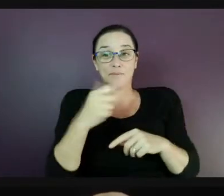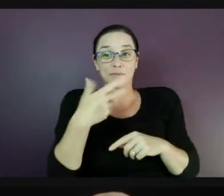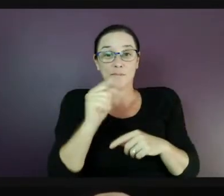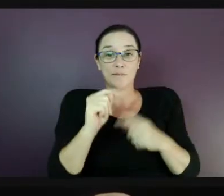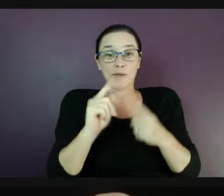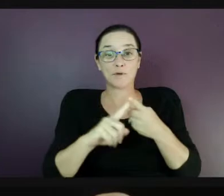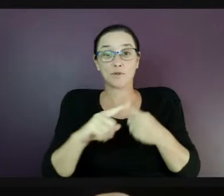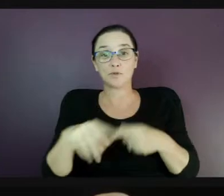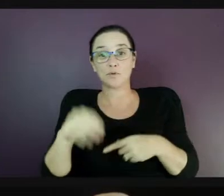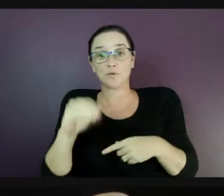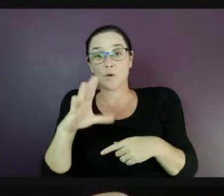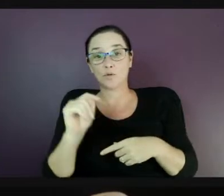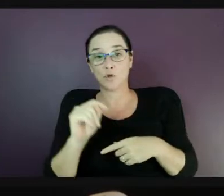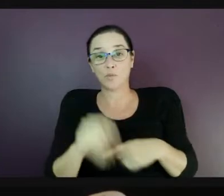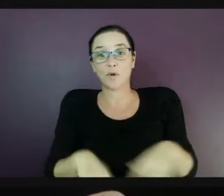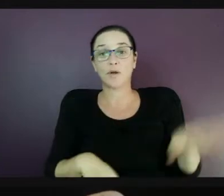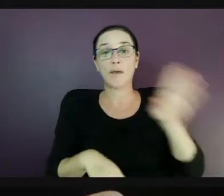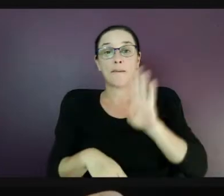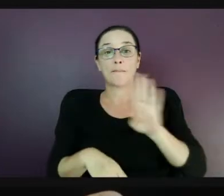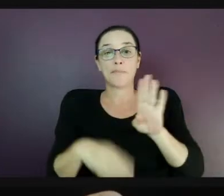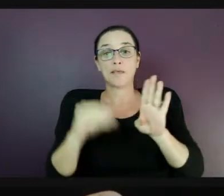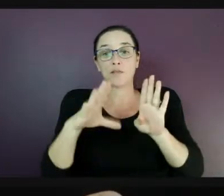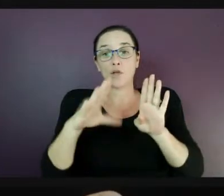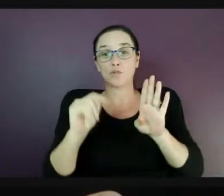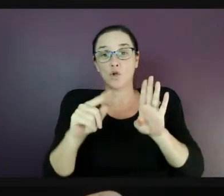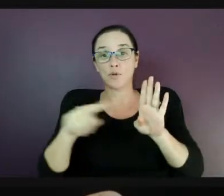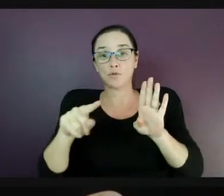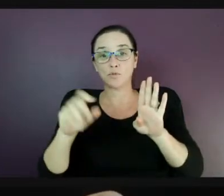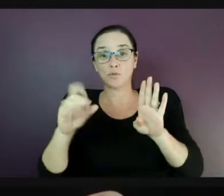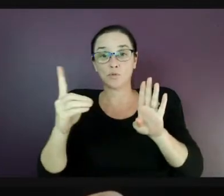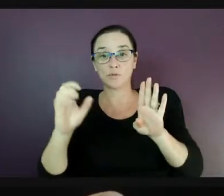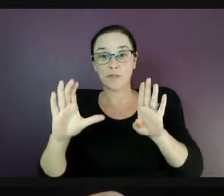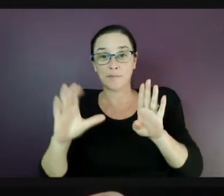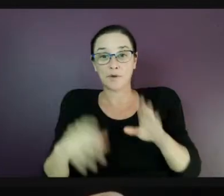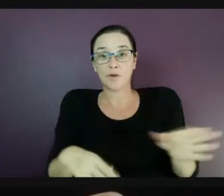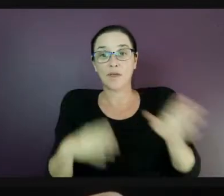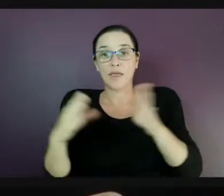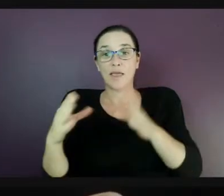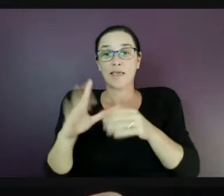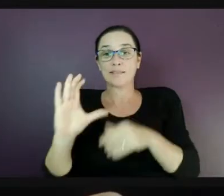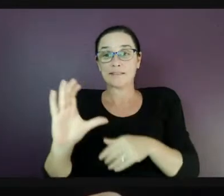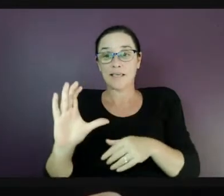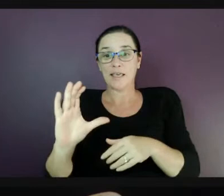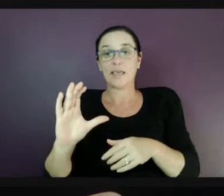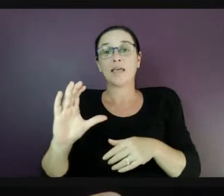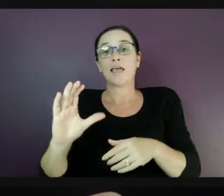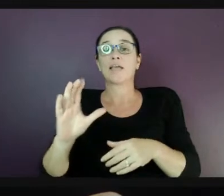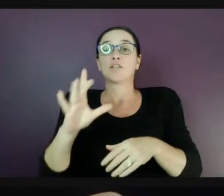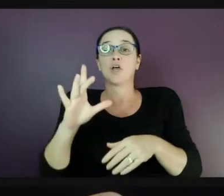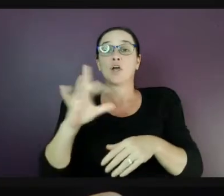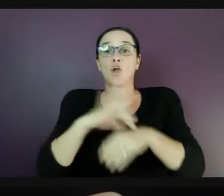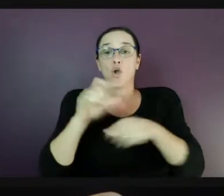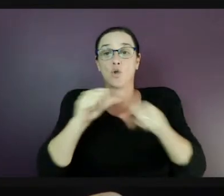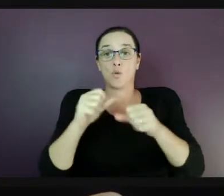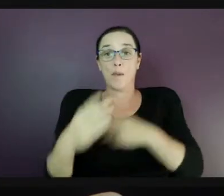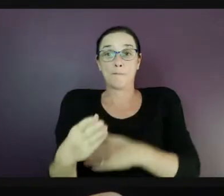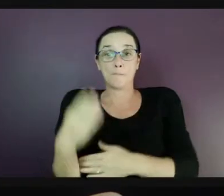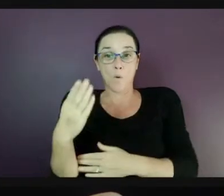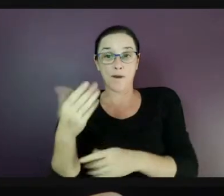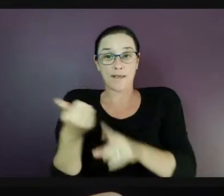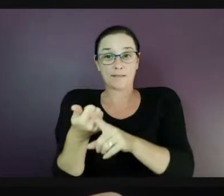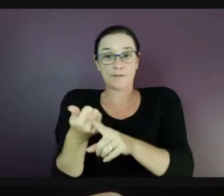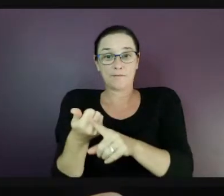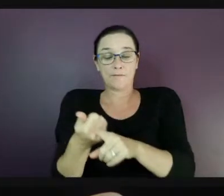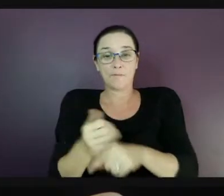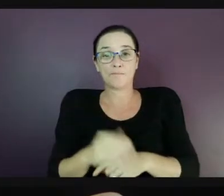Panel B is October to December. And panel C is the morning of the earthquake itself. Okay, so this